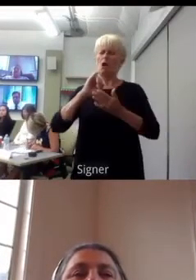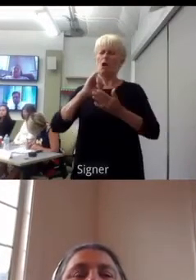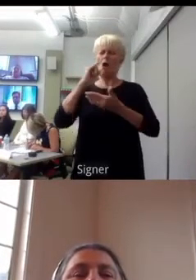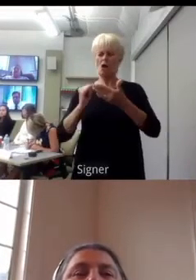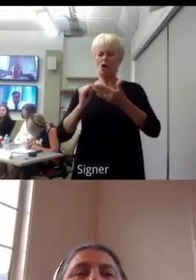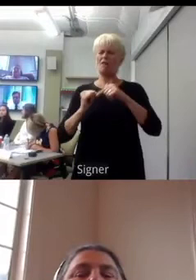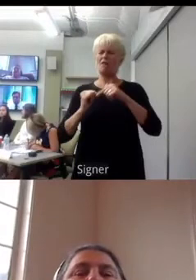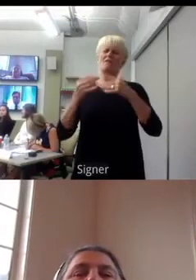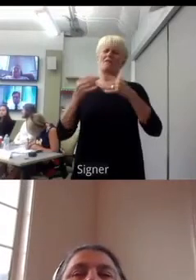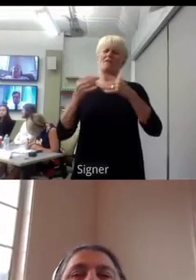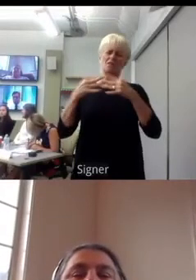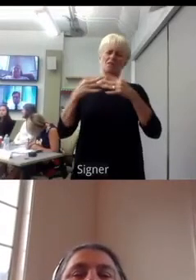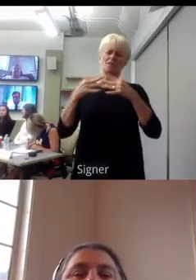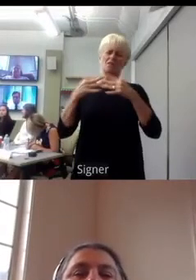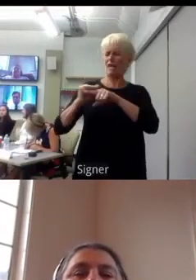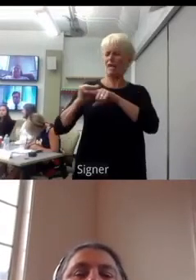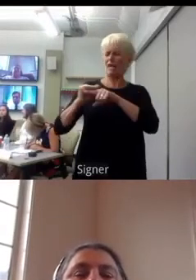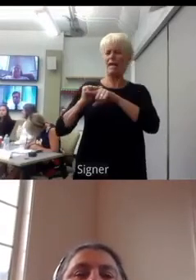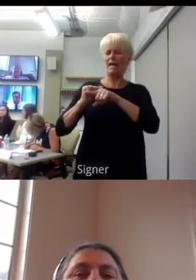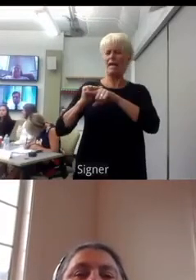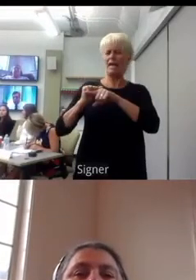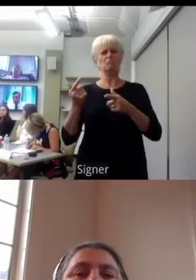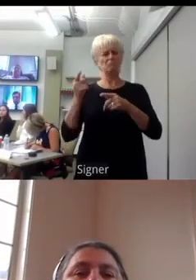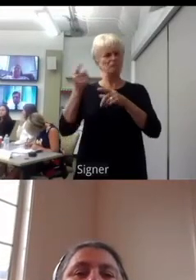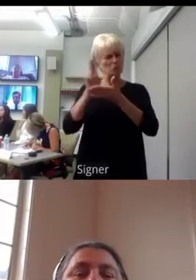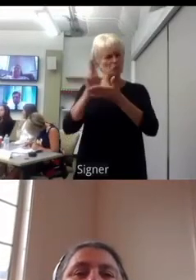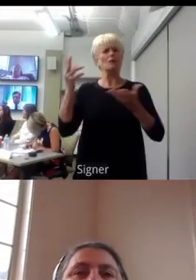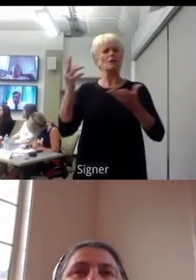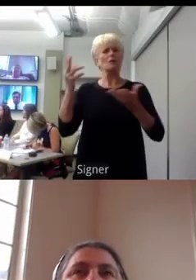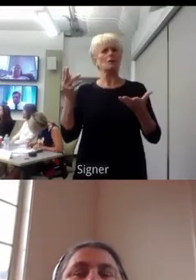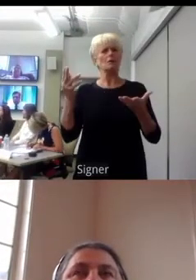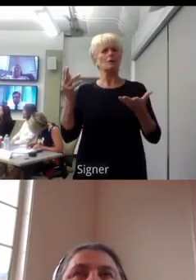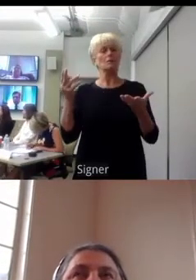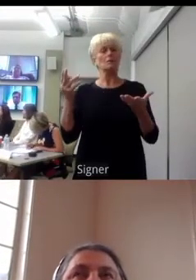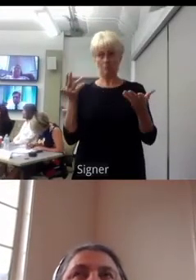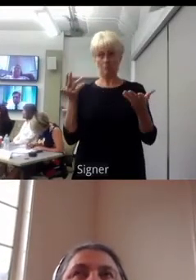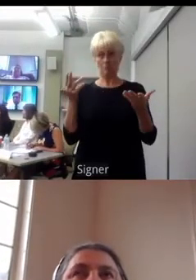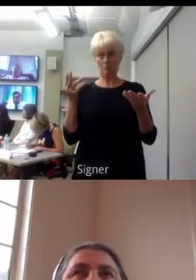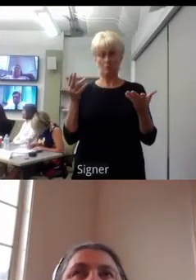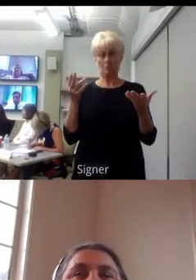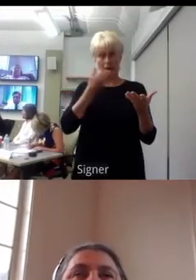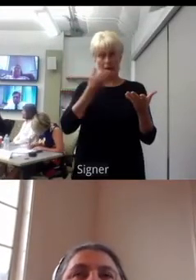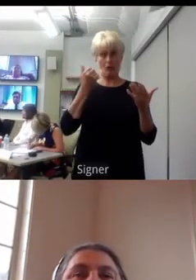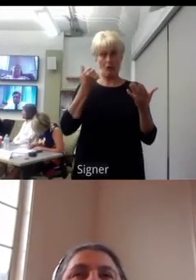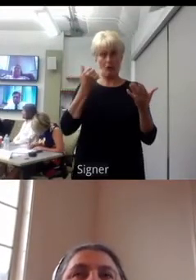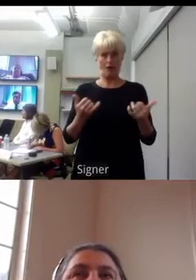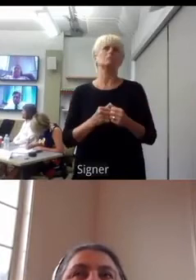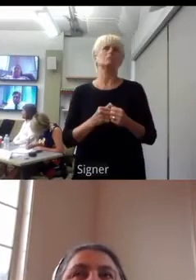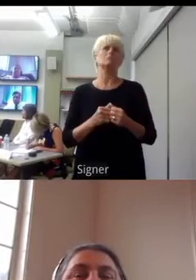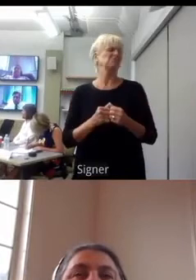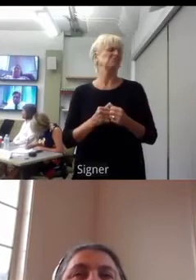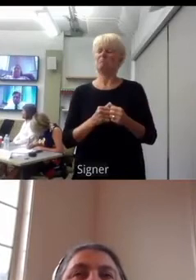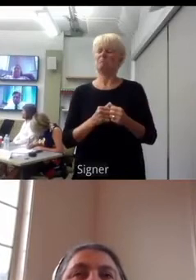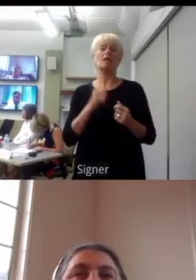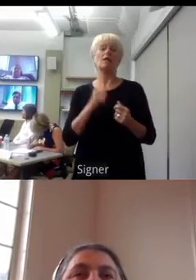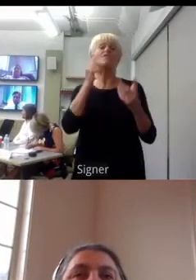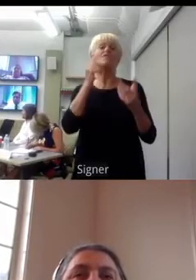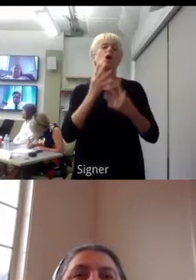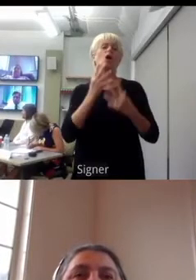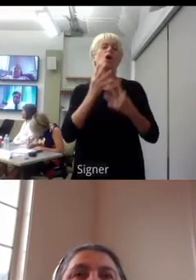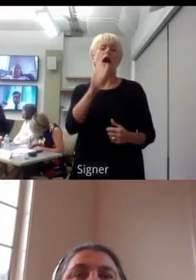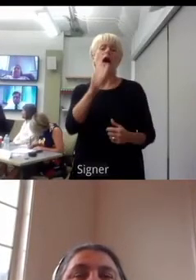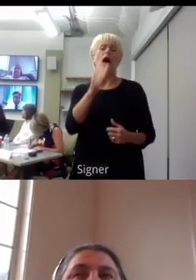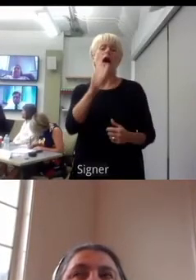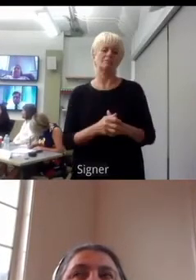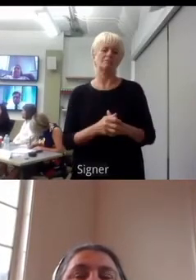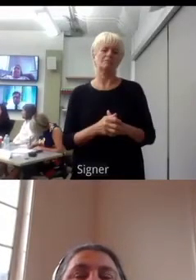universities. Is that so? Unfortunately not. The reality is there's